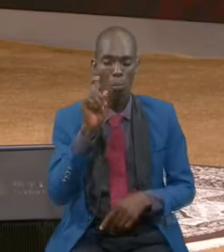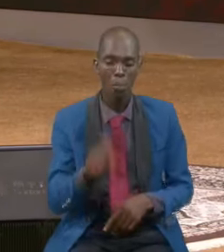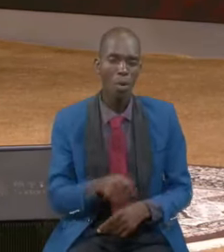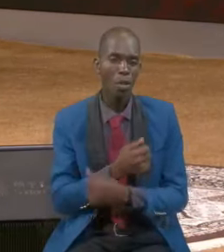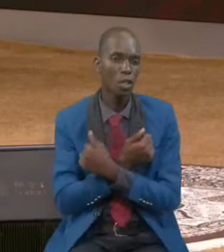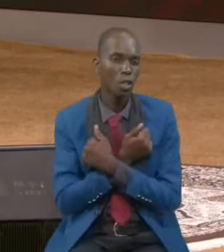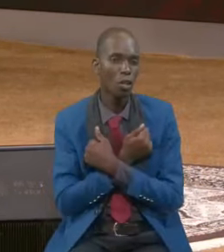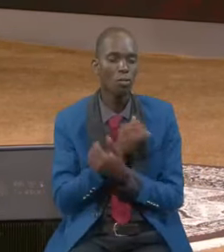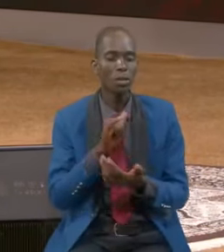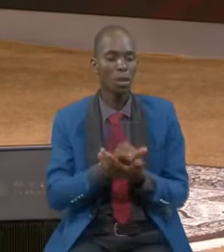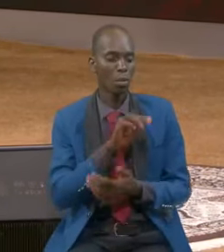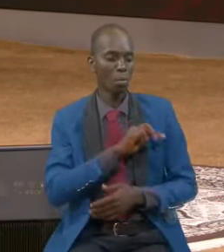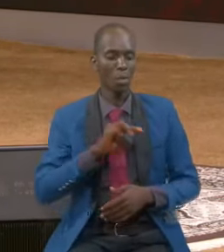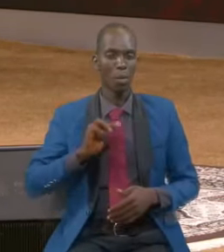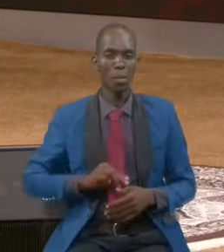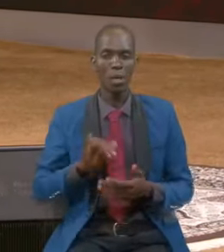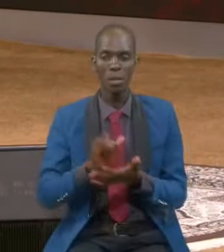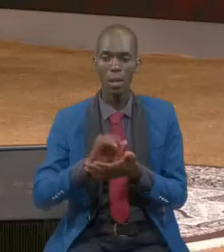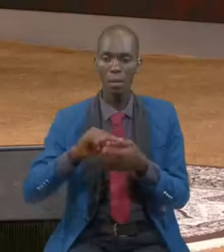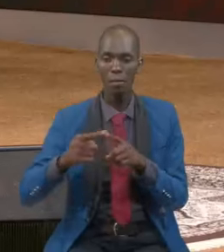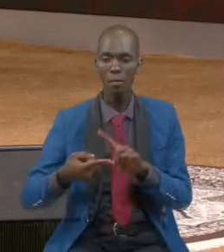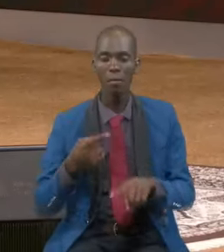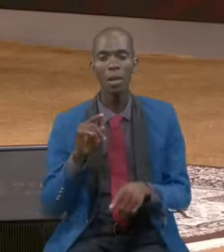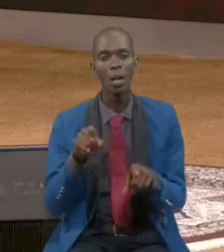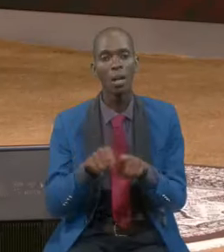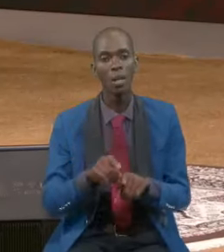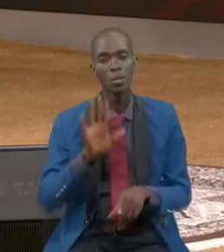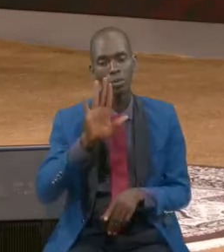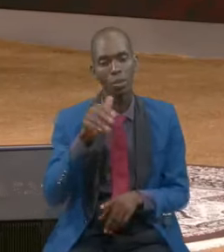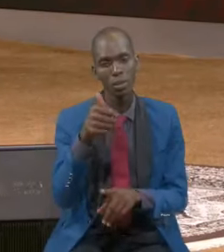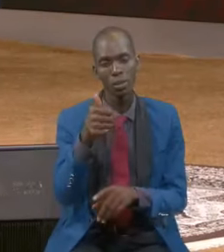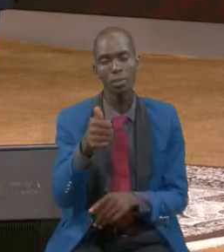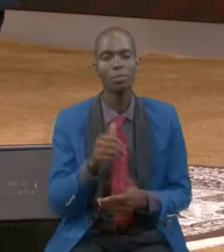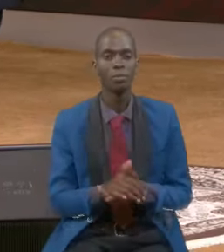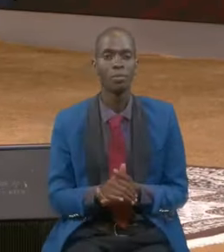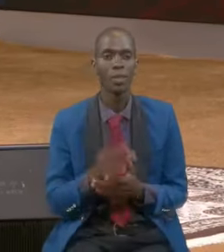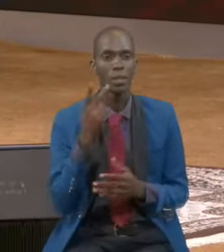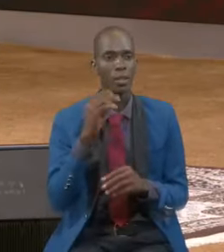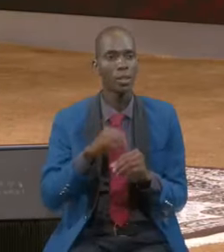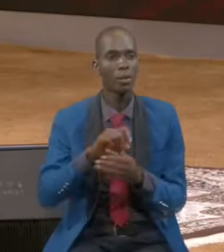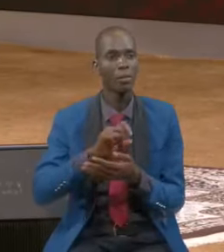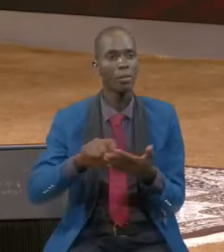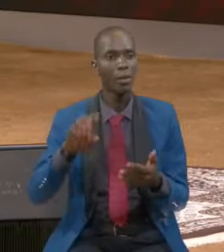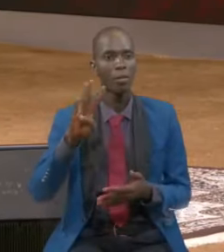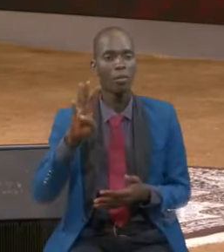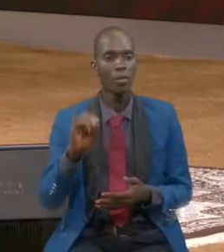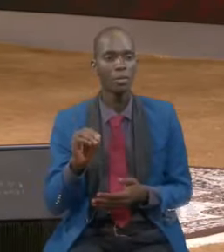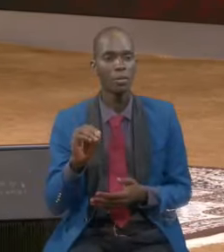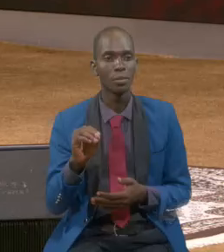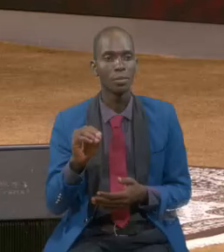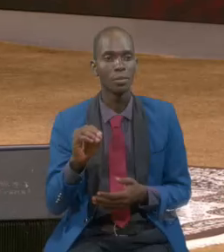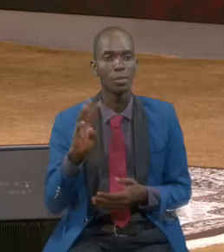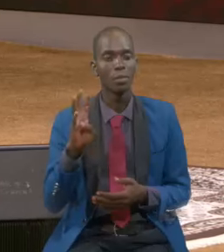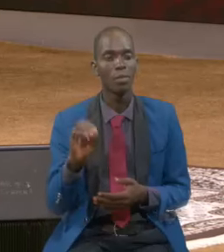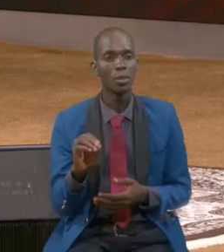love that member, that friend, as thyself. Look at verse 40. In verse 40,